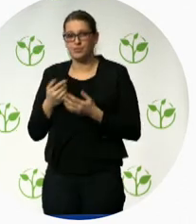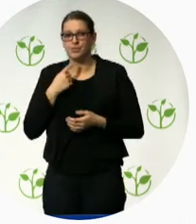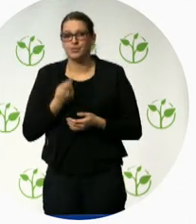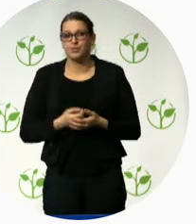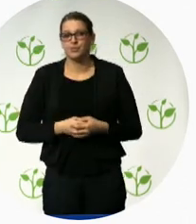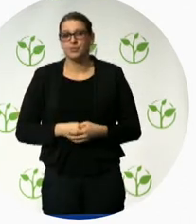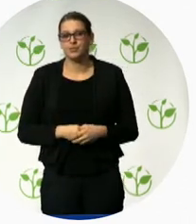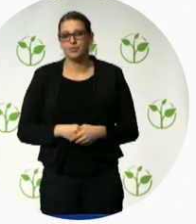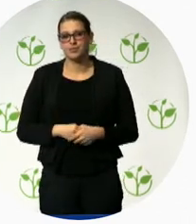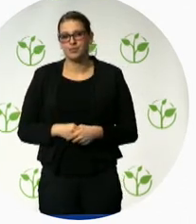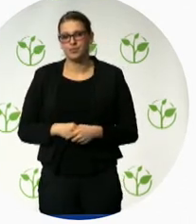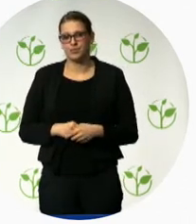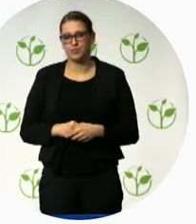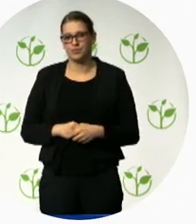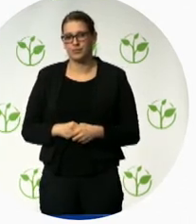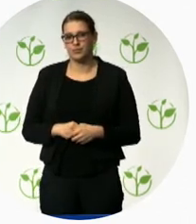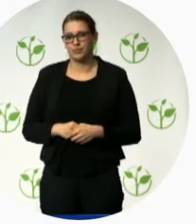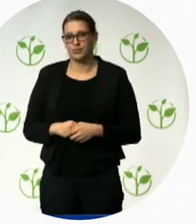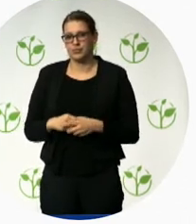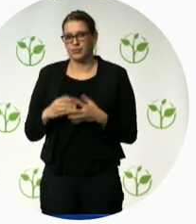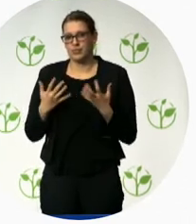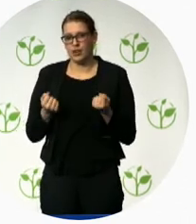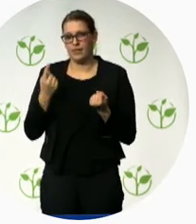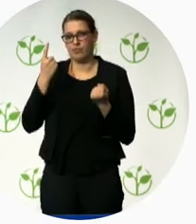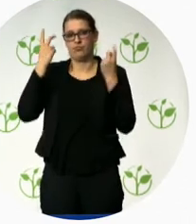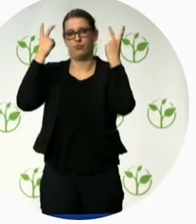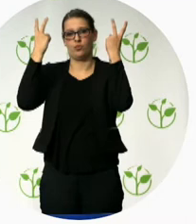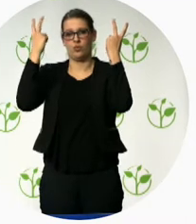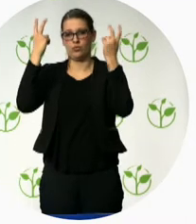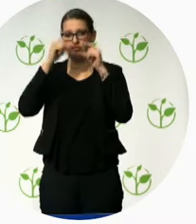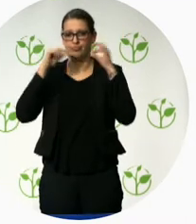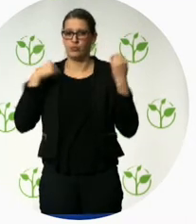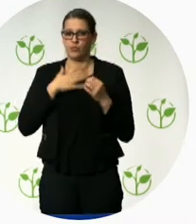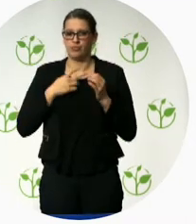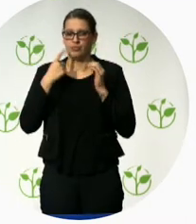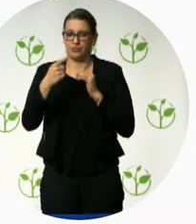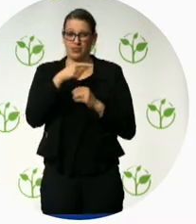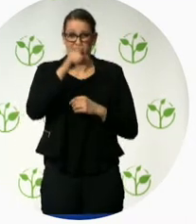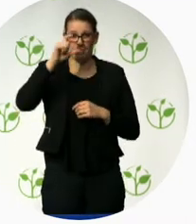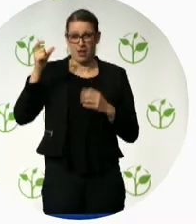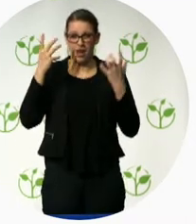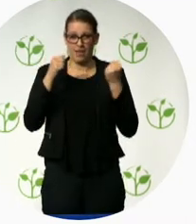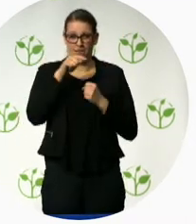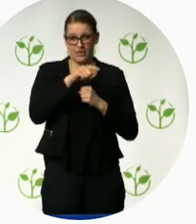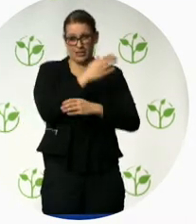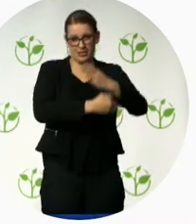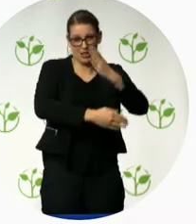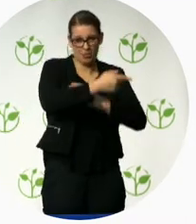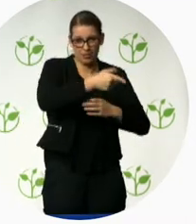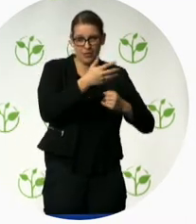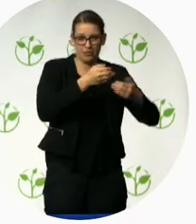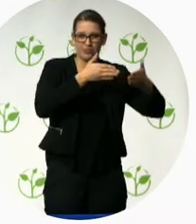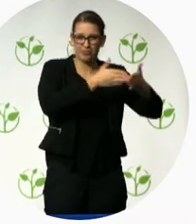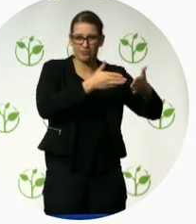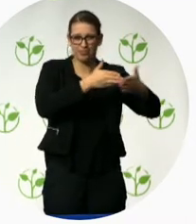how the Nepalese people with disability are facing challenges as least developed countries. So there are